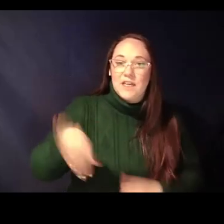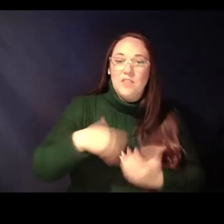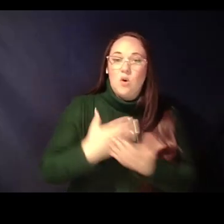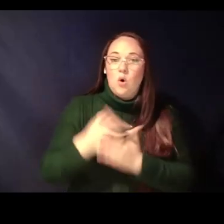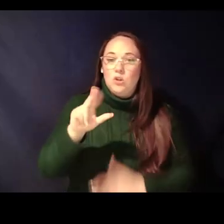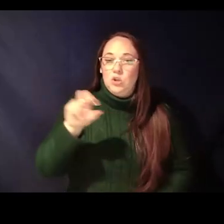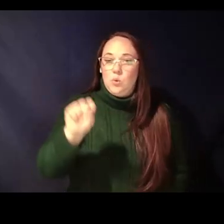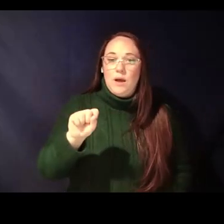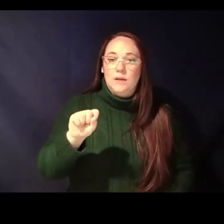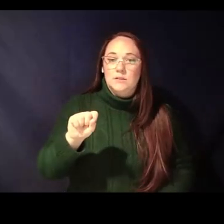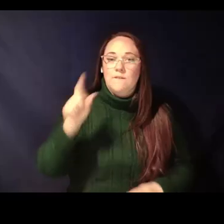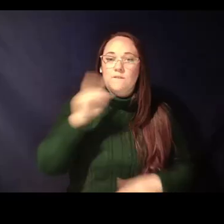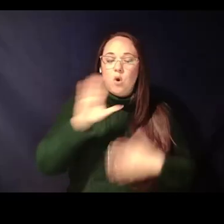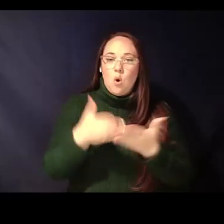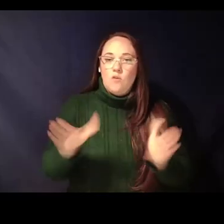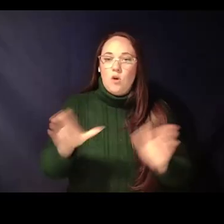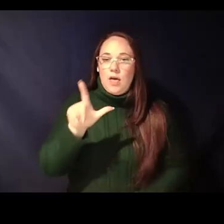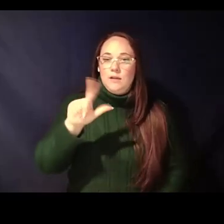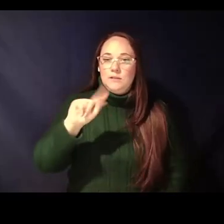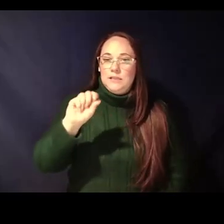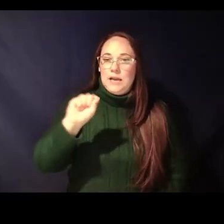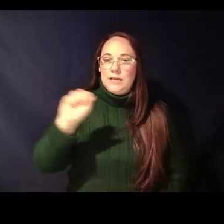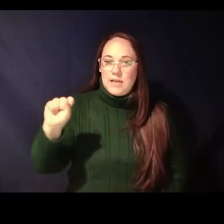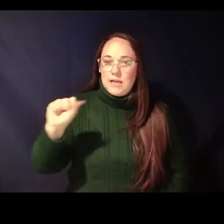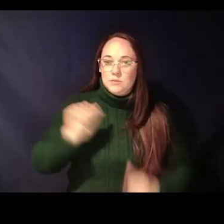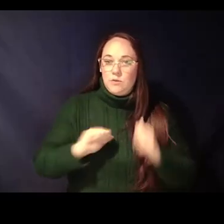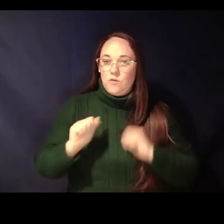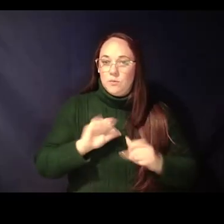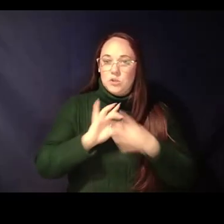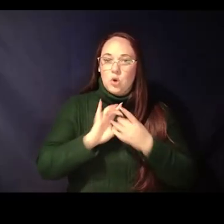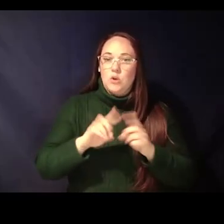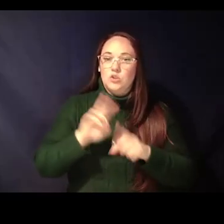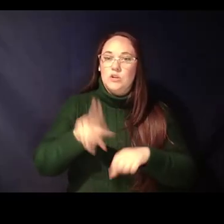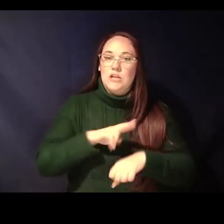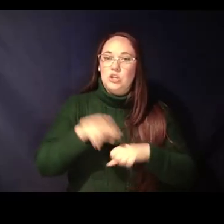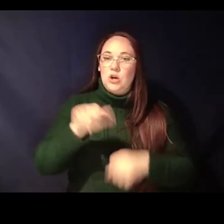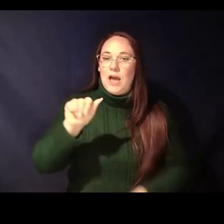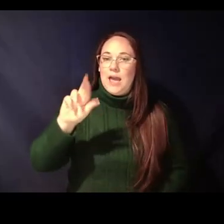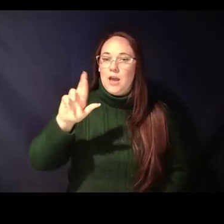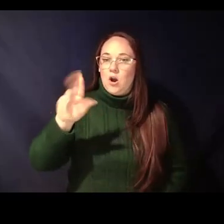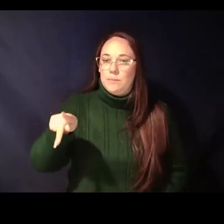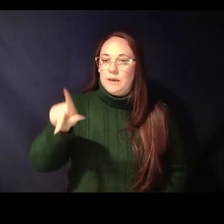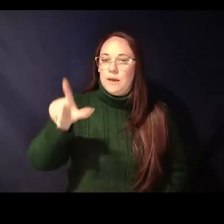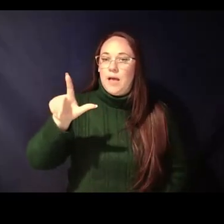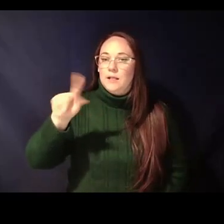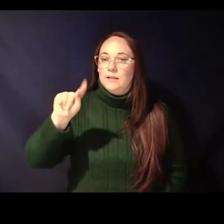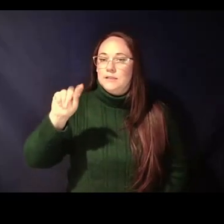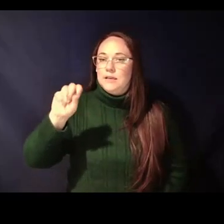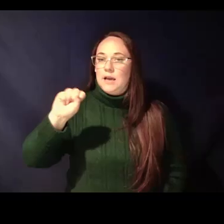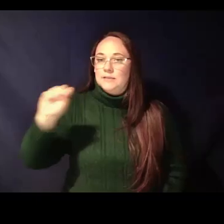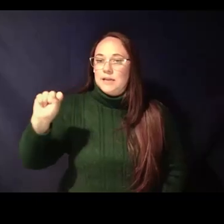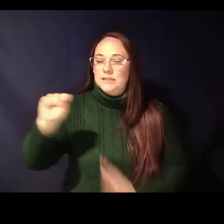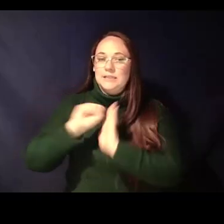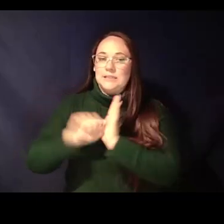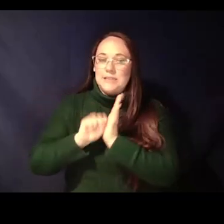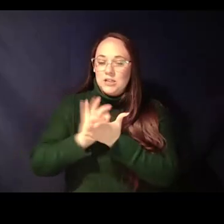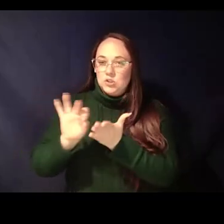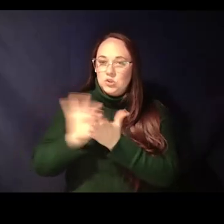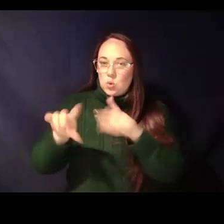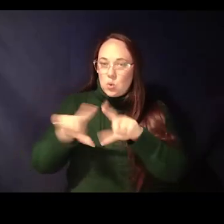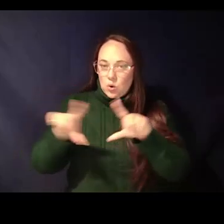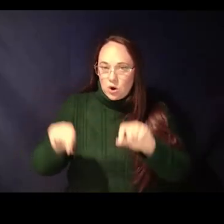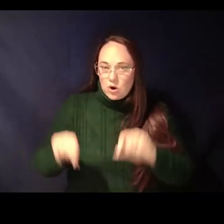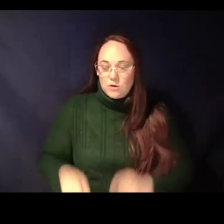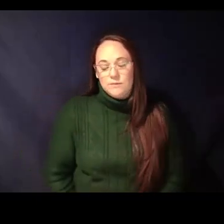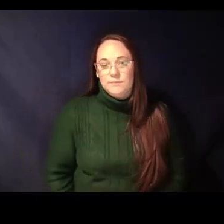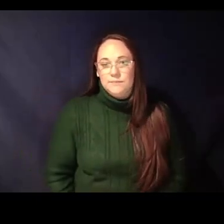of overall LTSS performance, according to the National AARP LTSS State Scorecard.